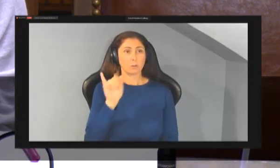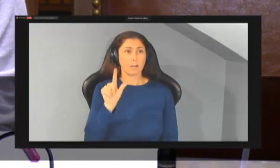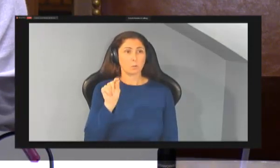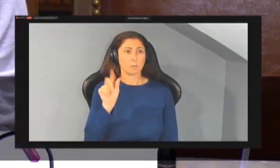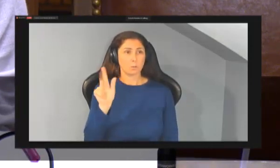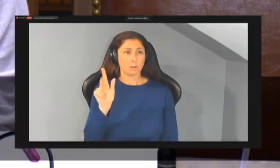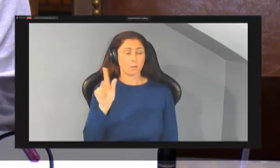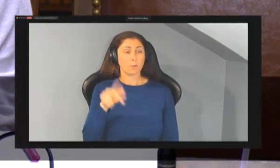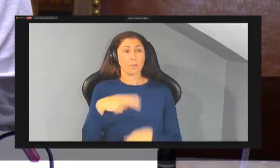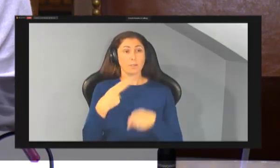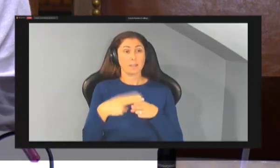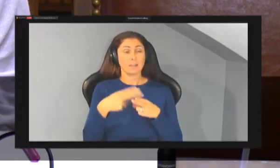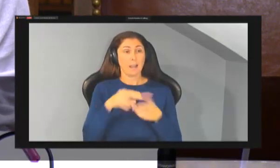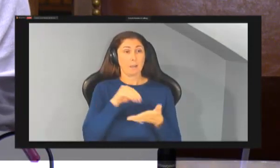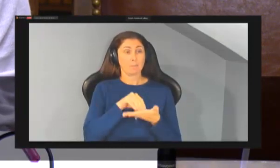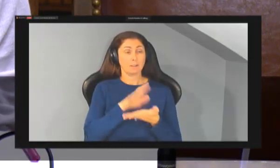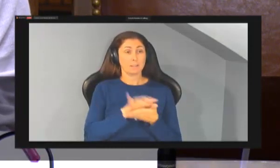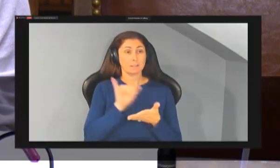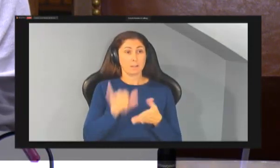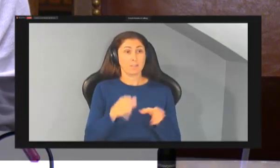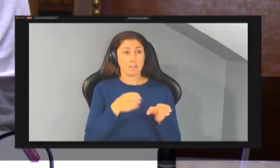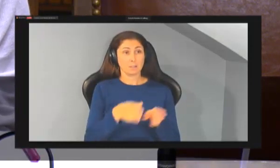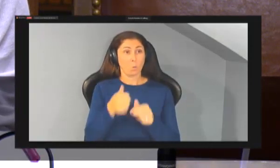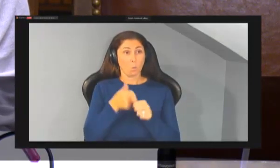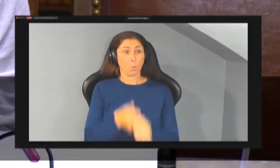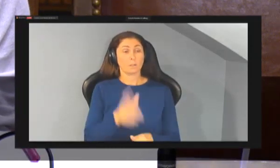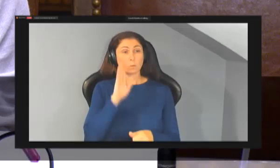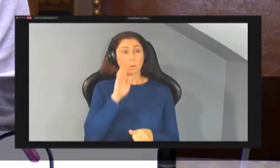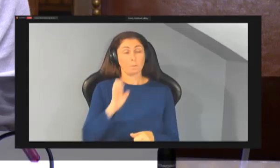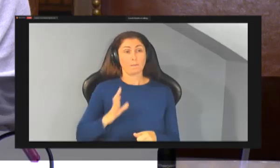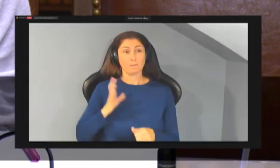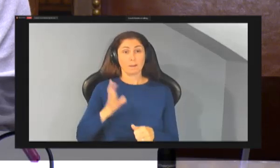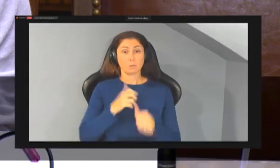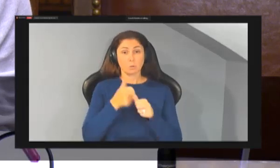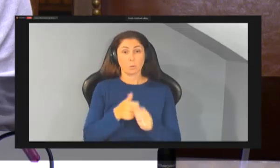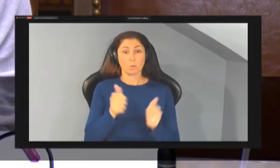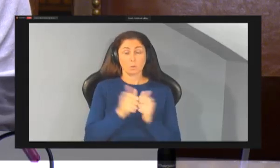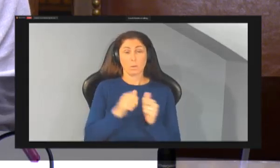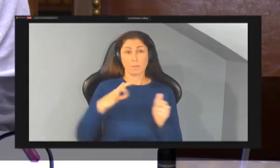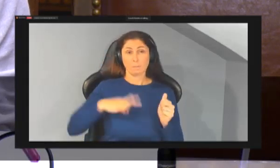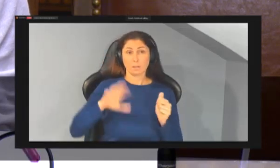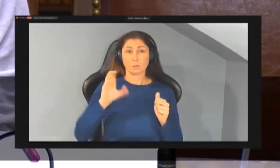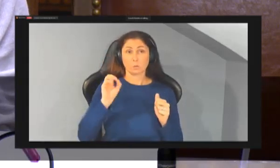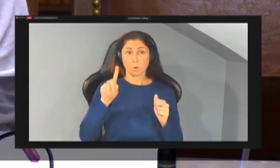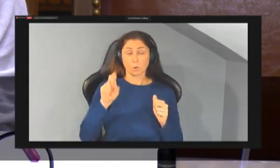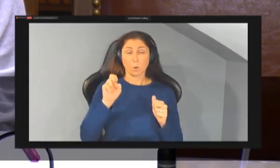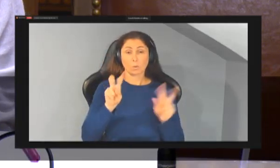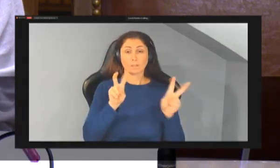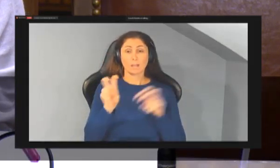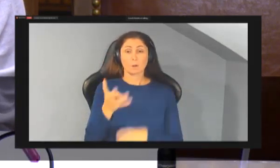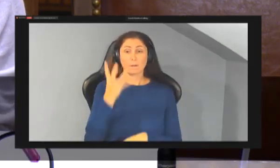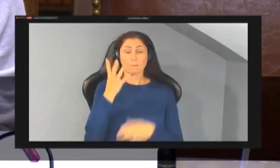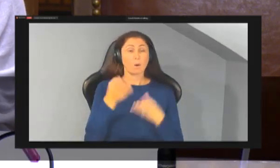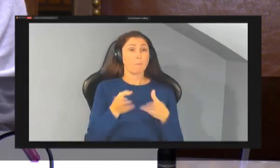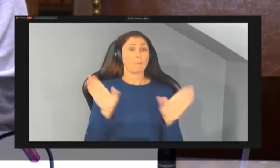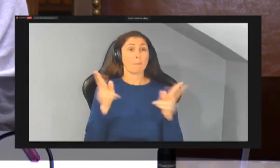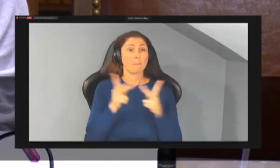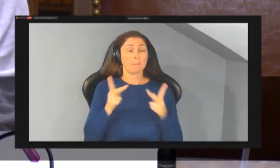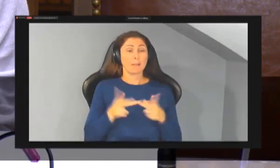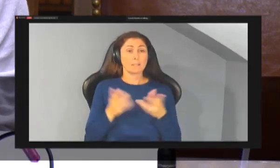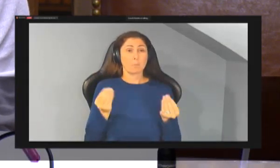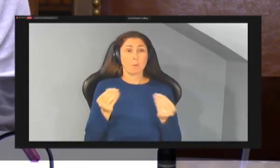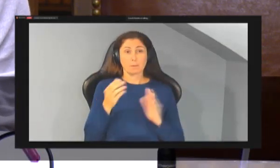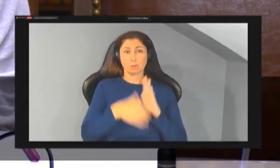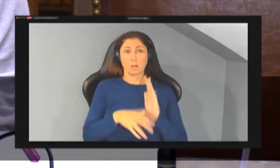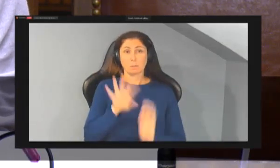The name listed in this ordinance shall be made official in accordance with the Pittsburgh Code, Title IV, Public Places and Property, Chapter